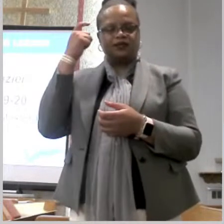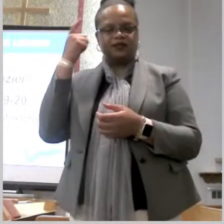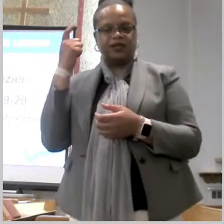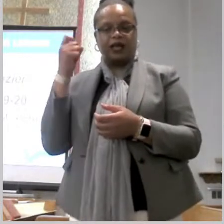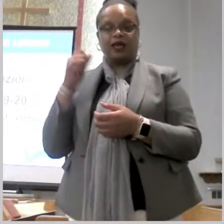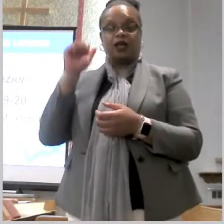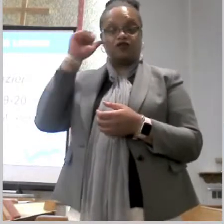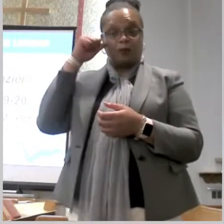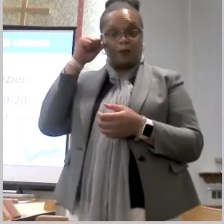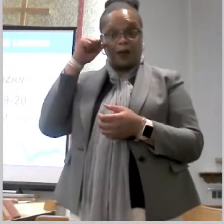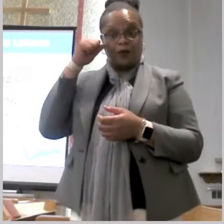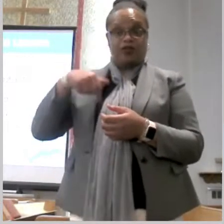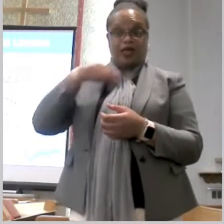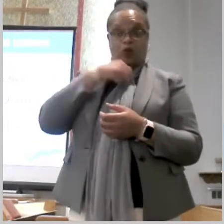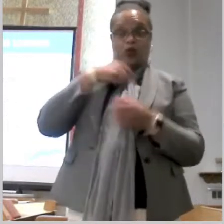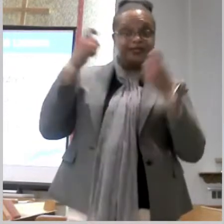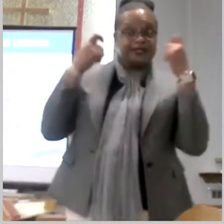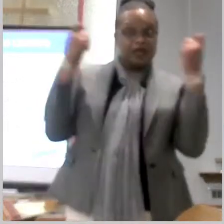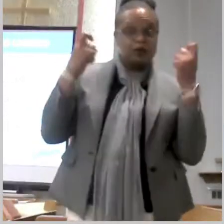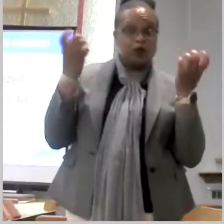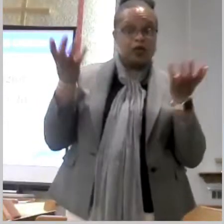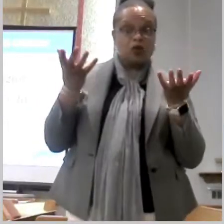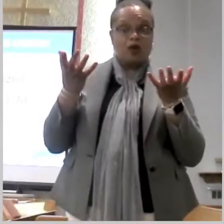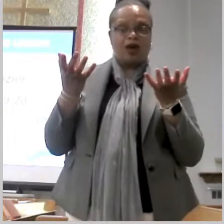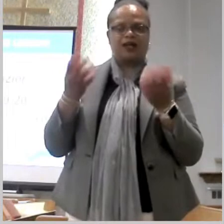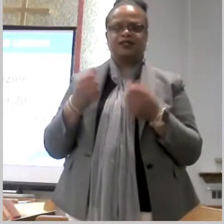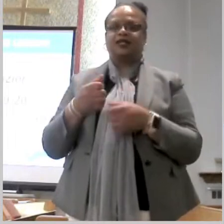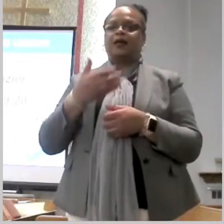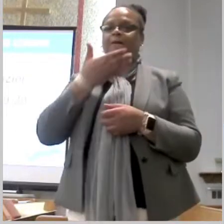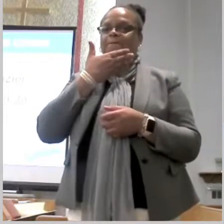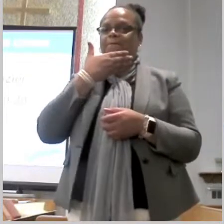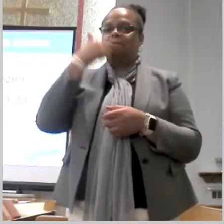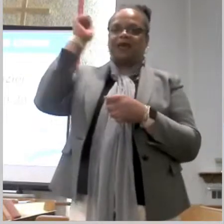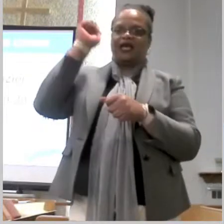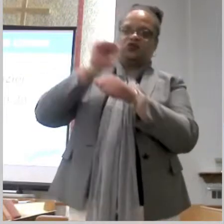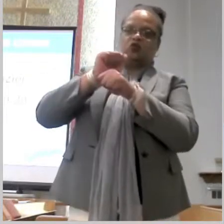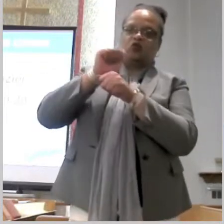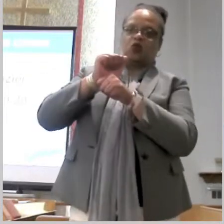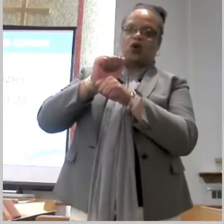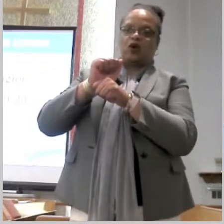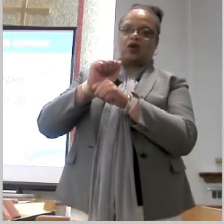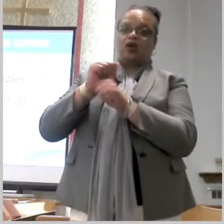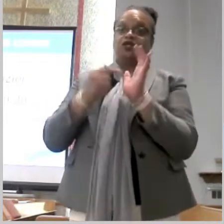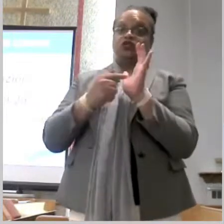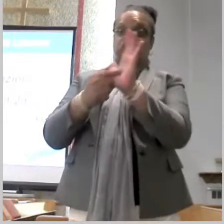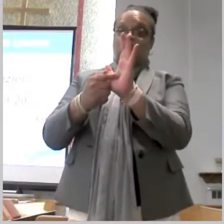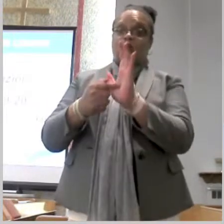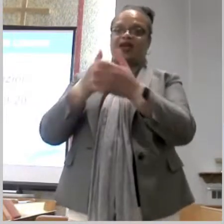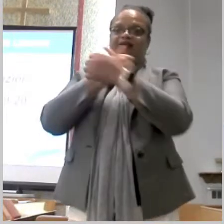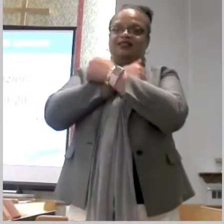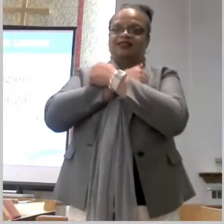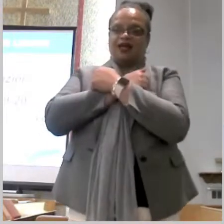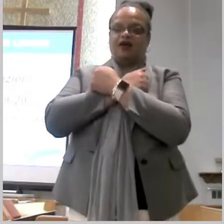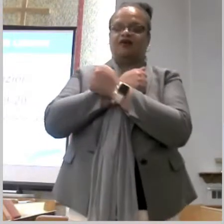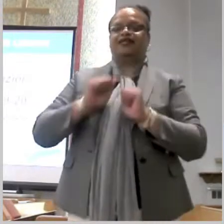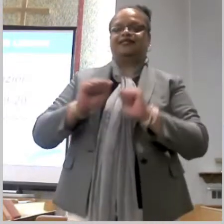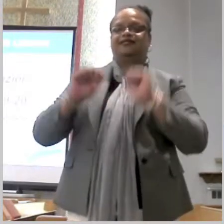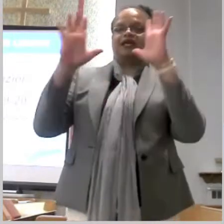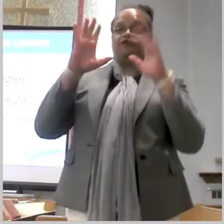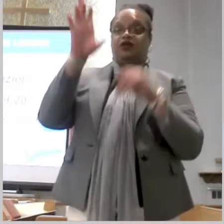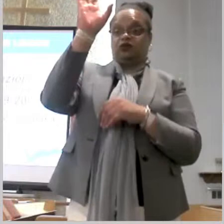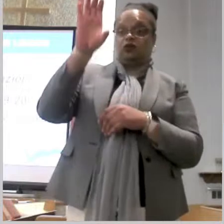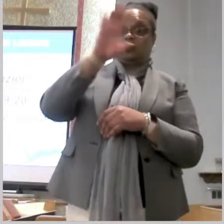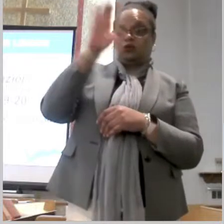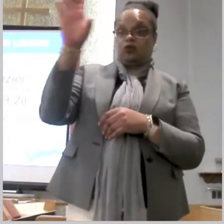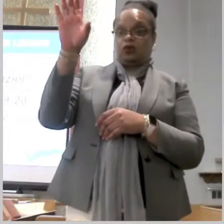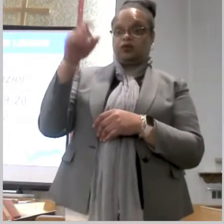Let us remember that we are celebrating the ultimate act of love and sacrifice that was displayed on the cross. Just as